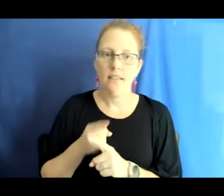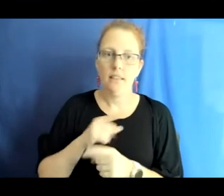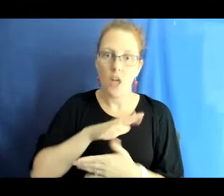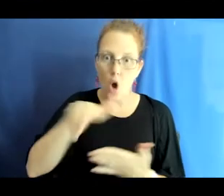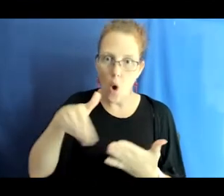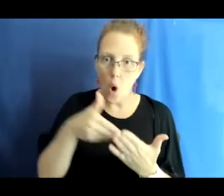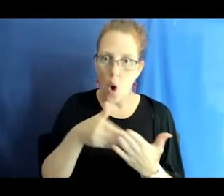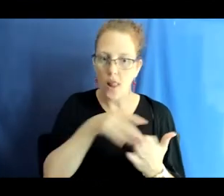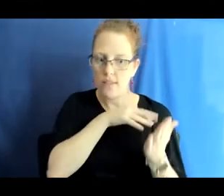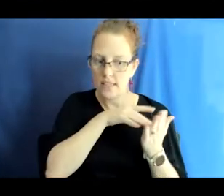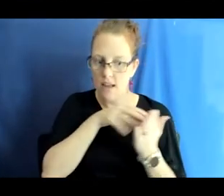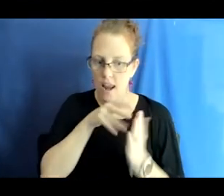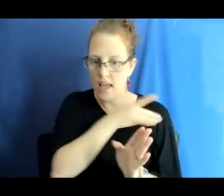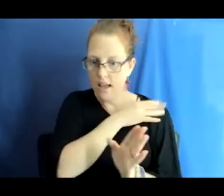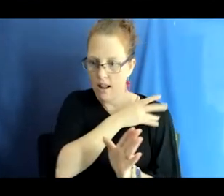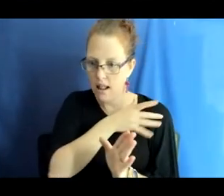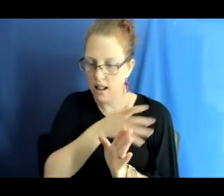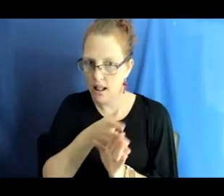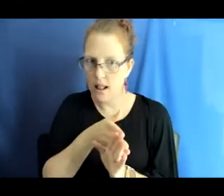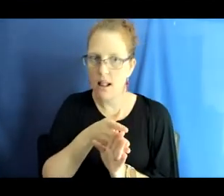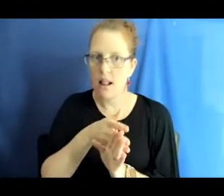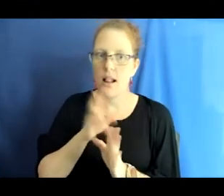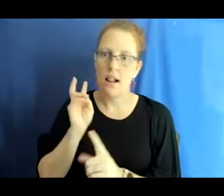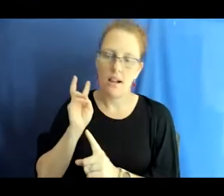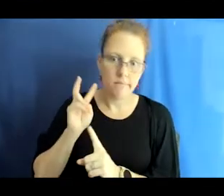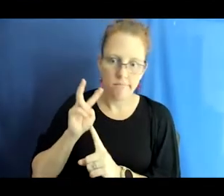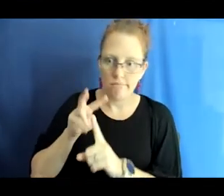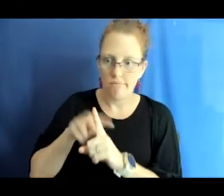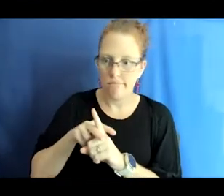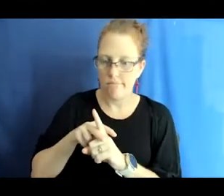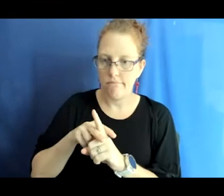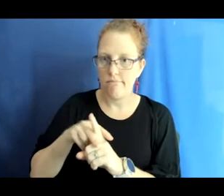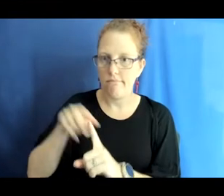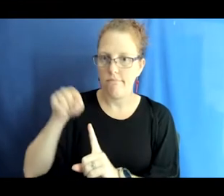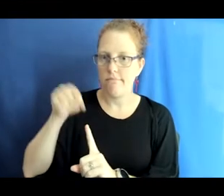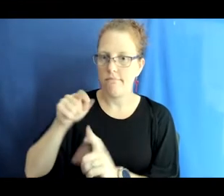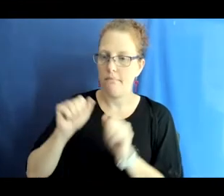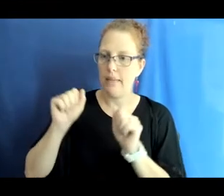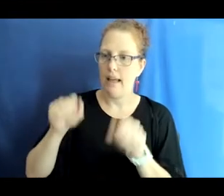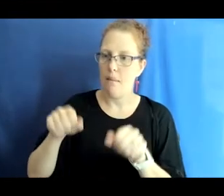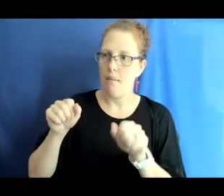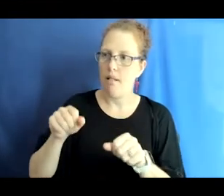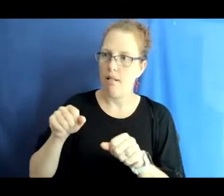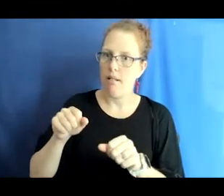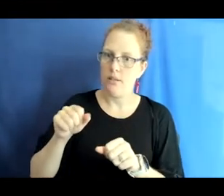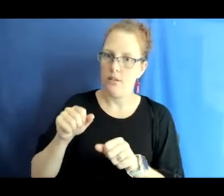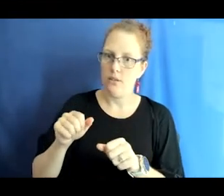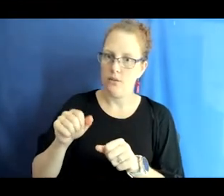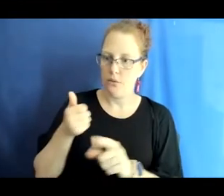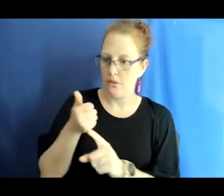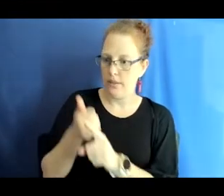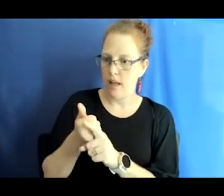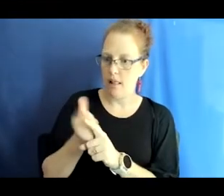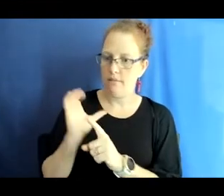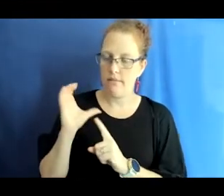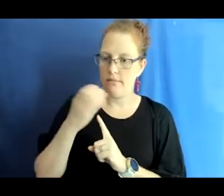that you've done, everything probably coalesced into being able to, you know, capture